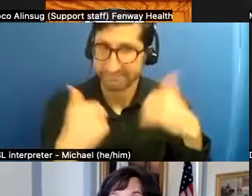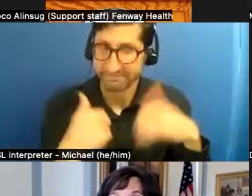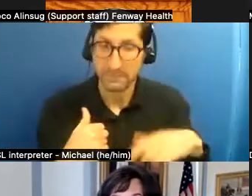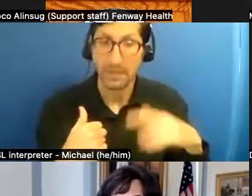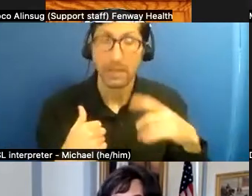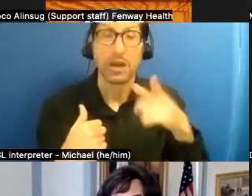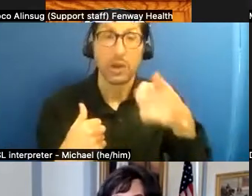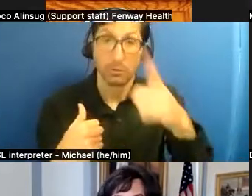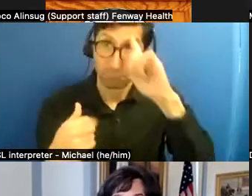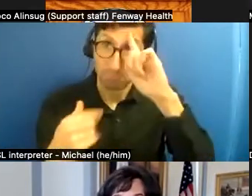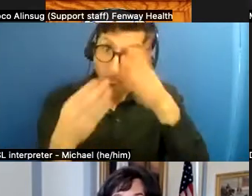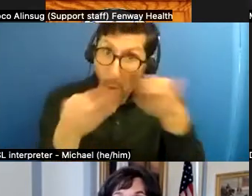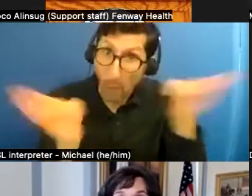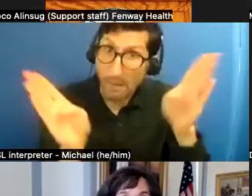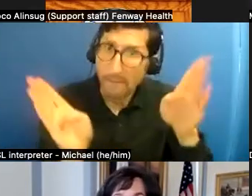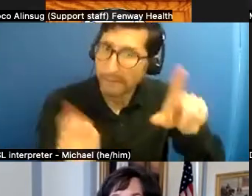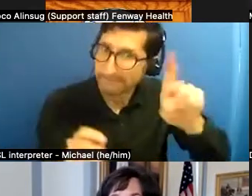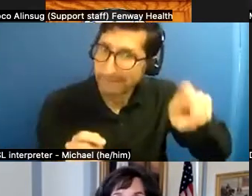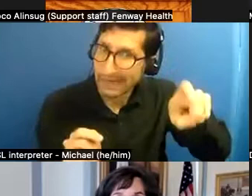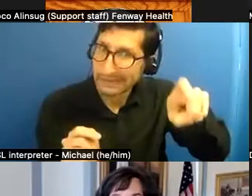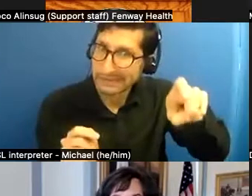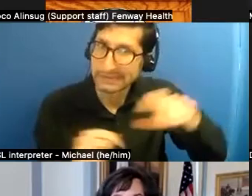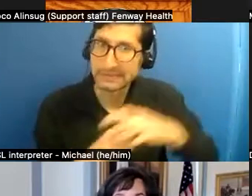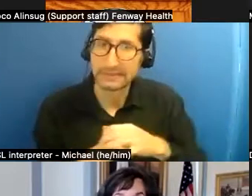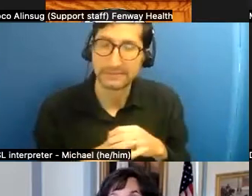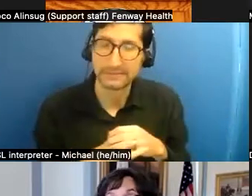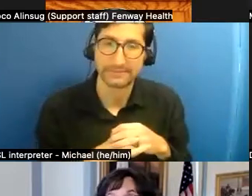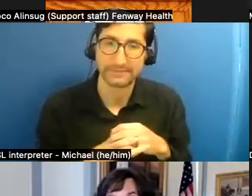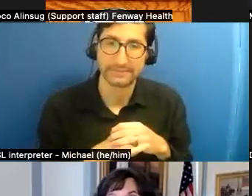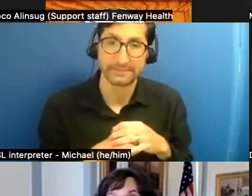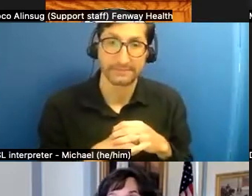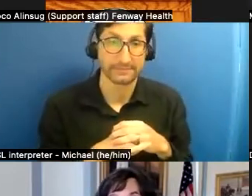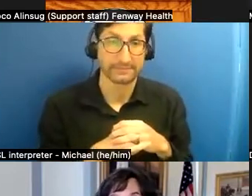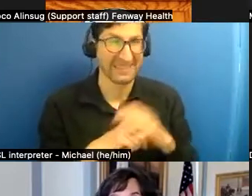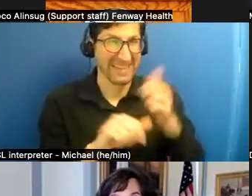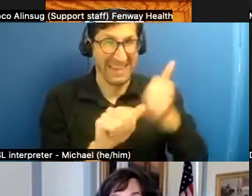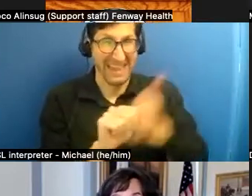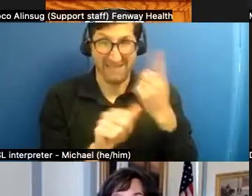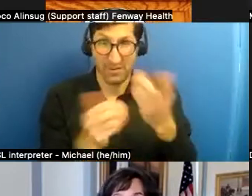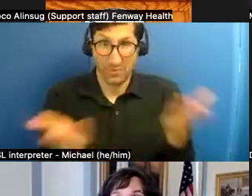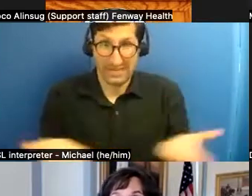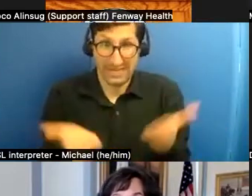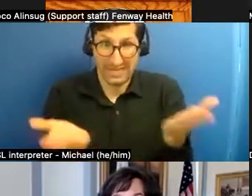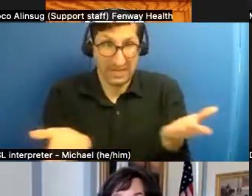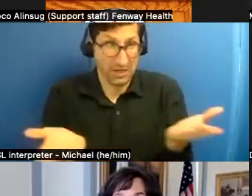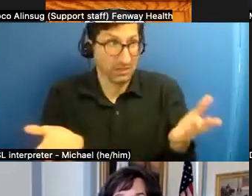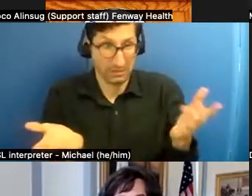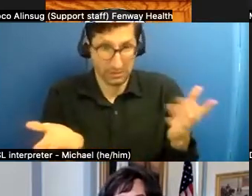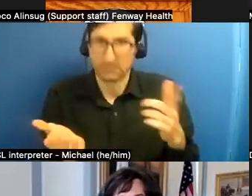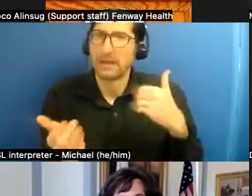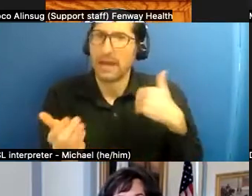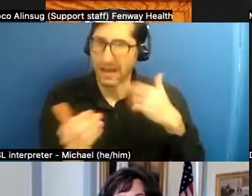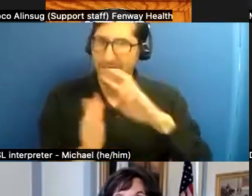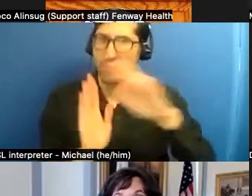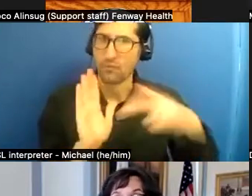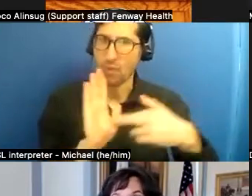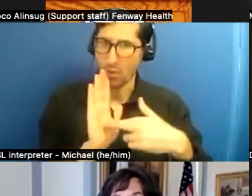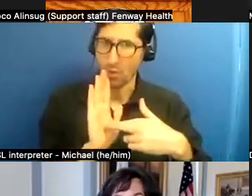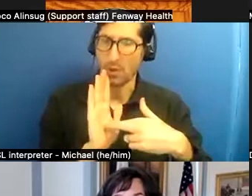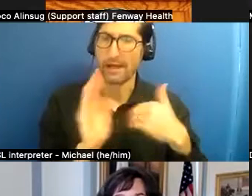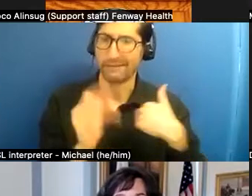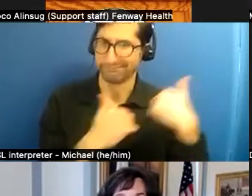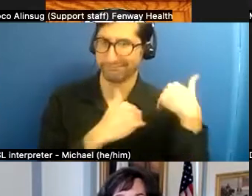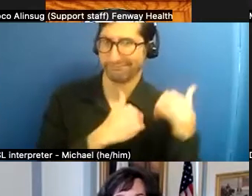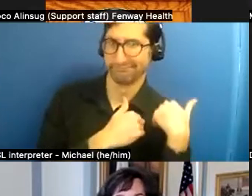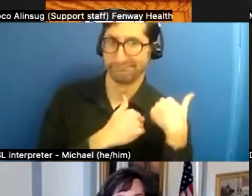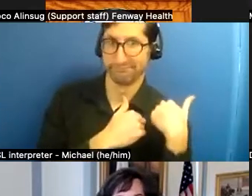an open mind. Everyone in this room has a role to play, to be part